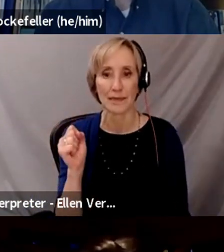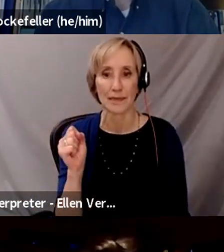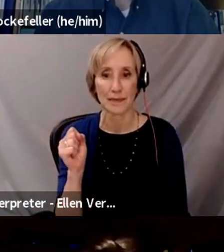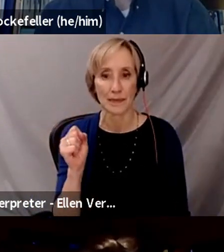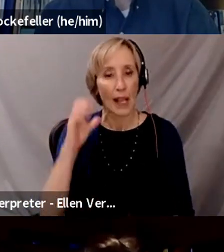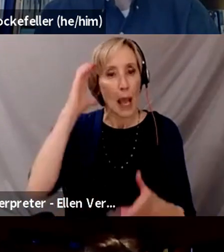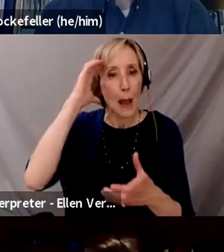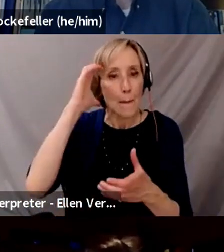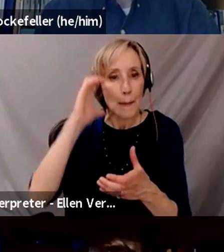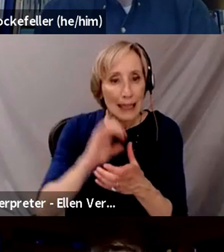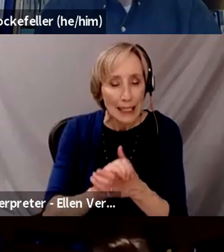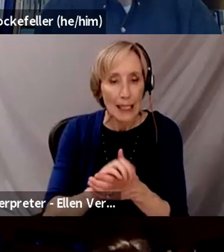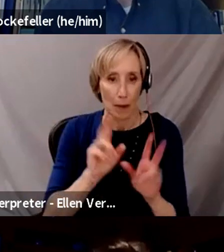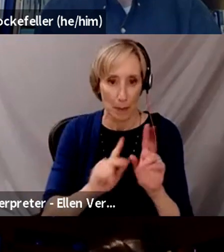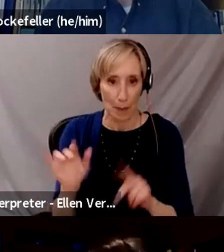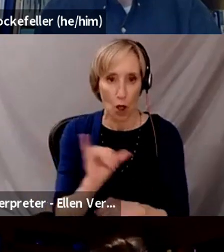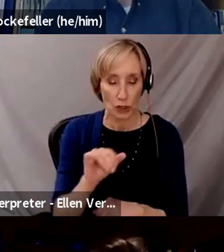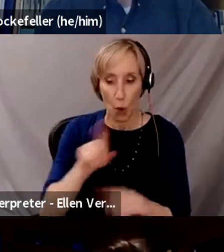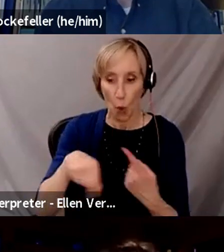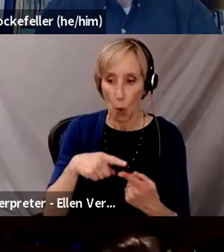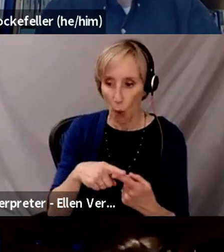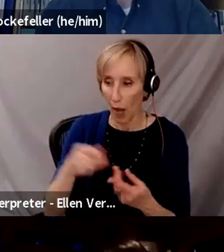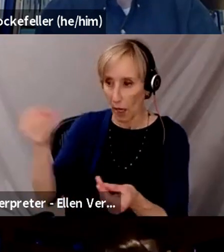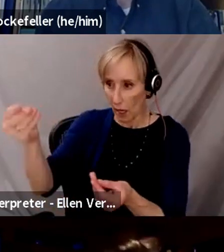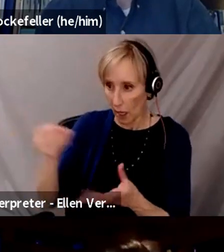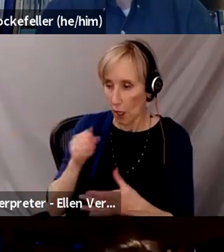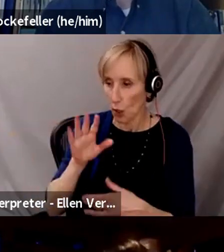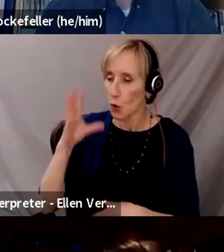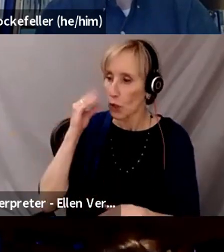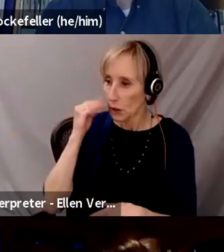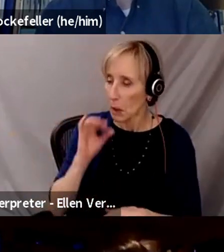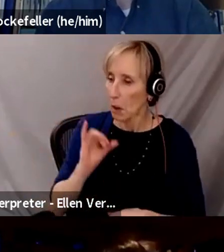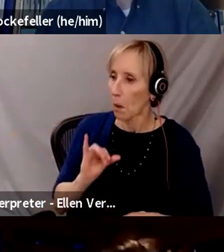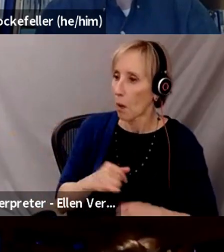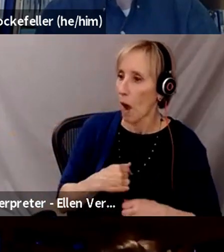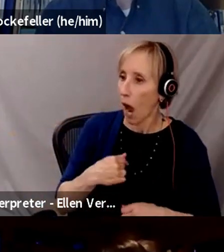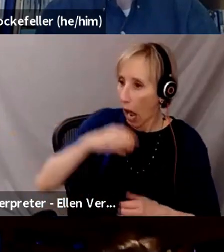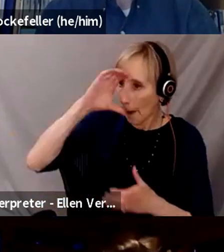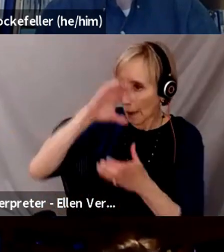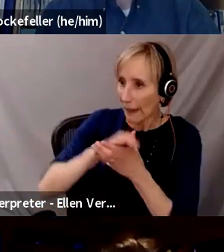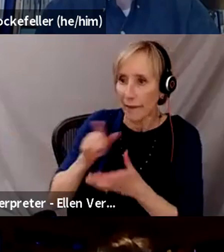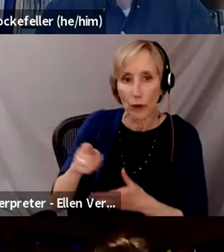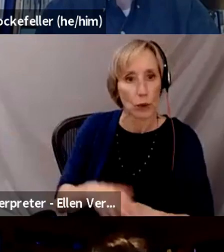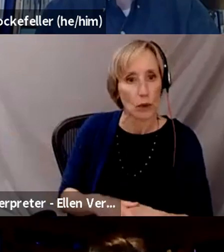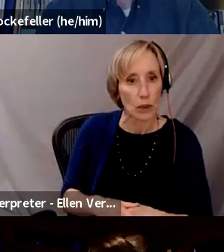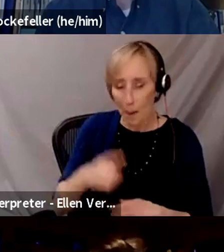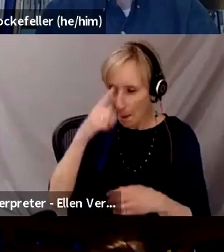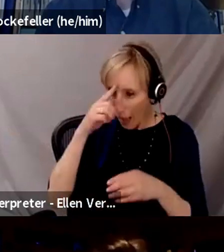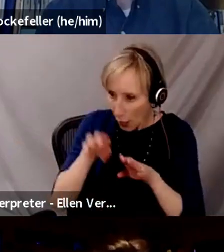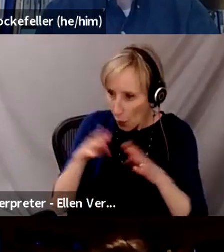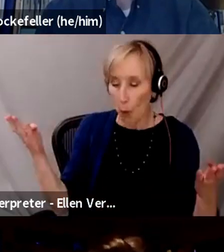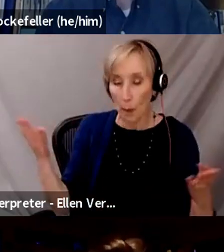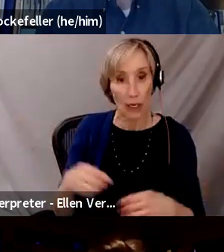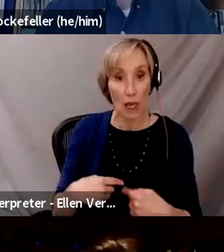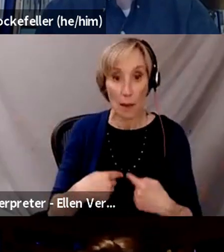believing people when they talk about their experiences. I think that is true for me as a Black woman. I've had